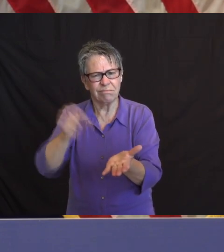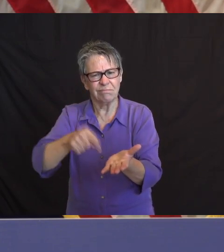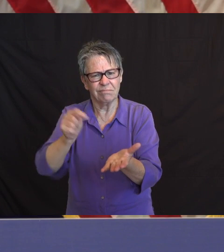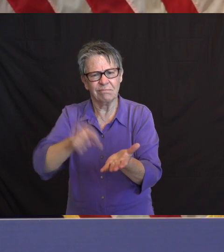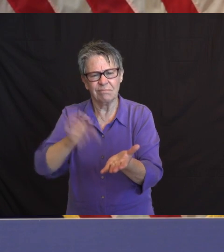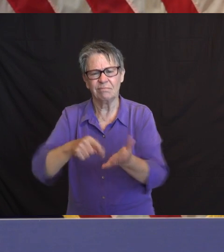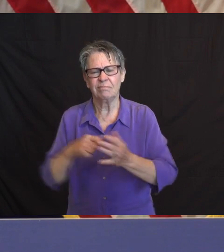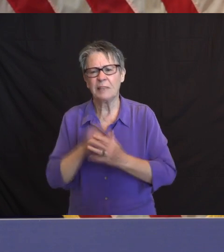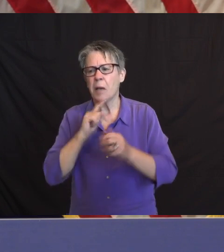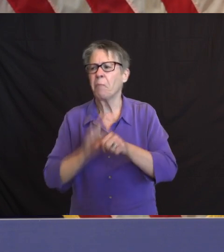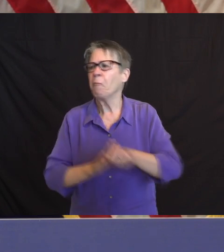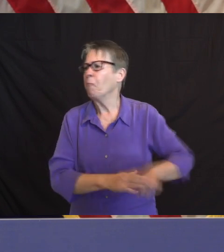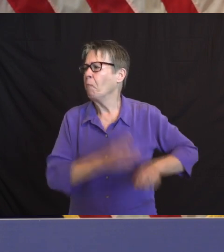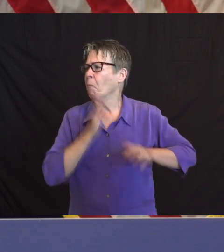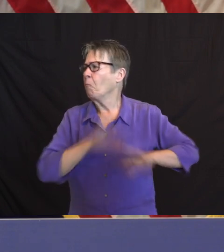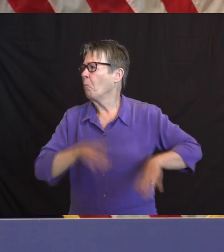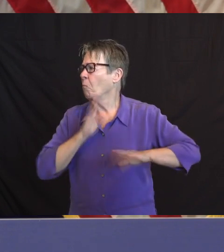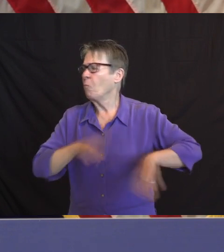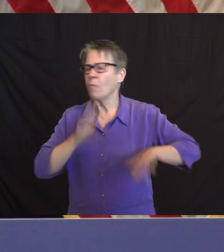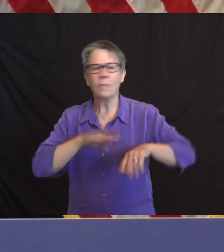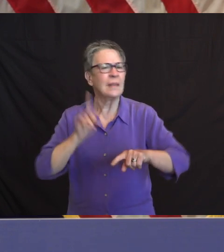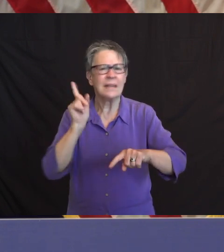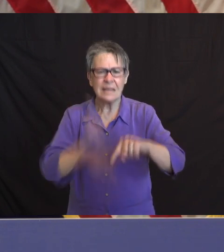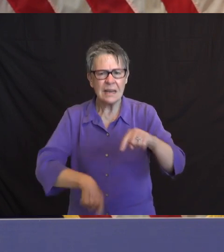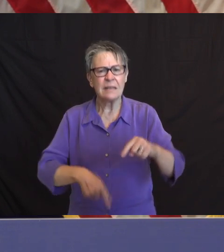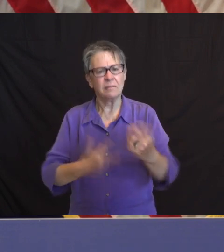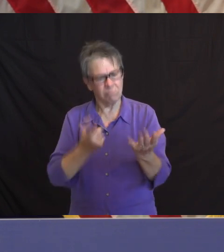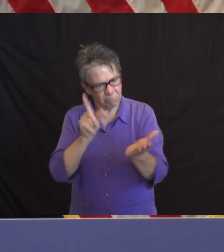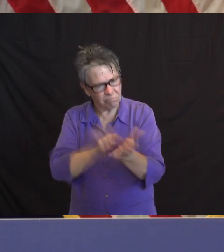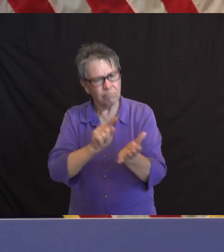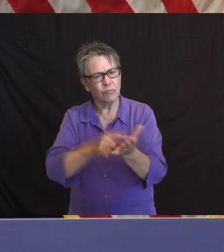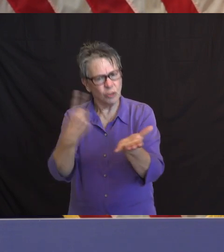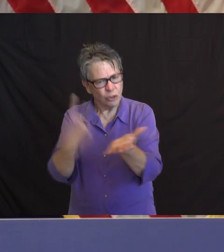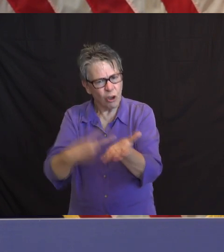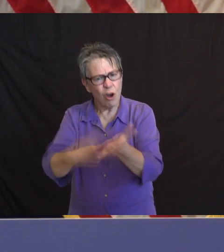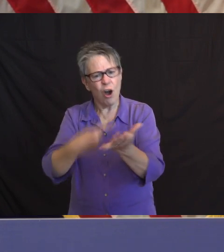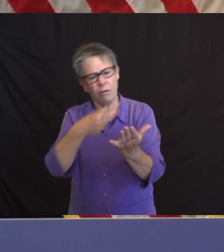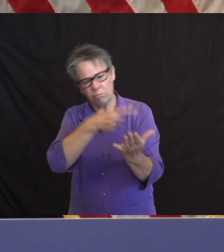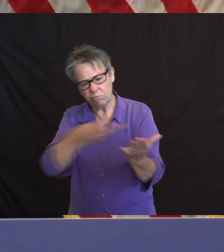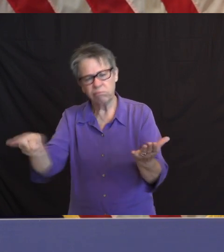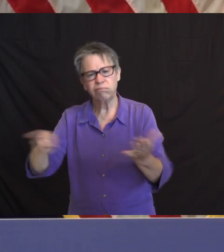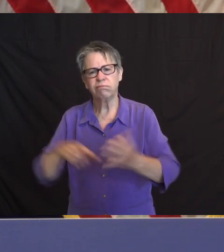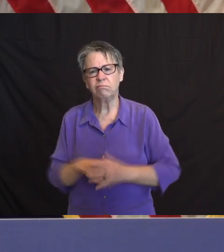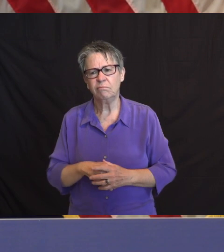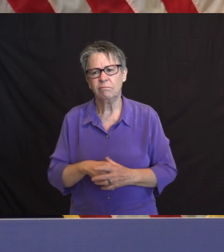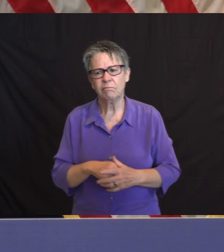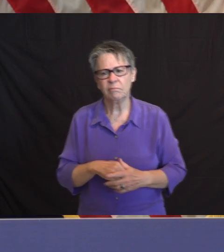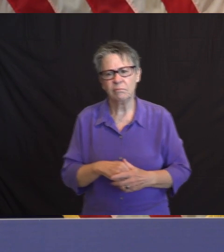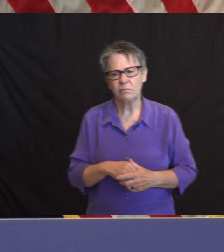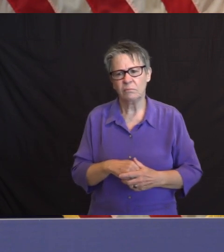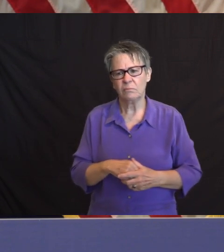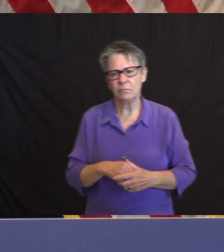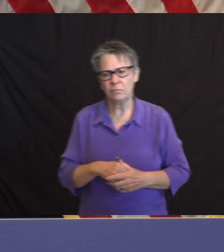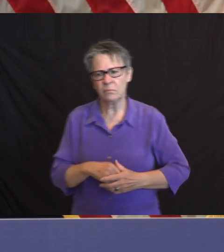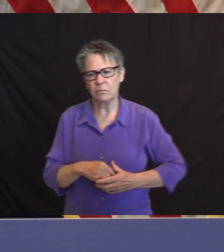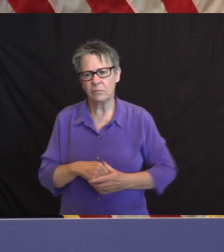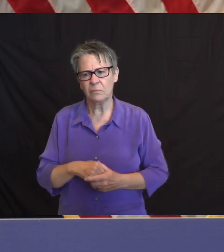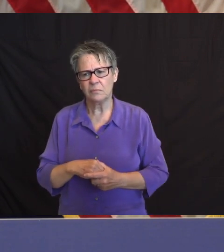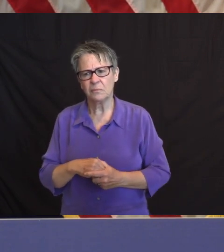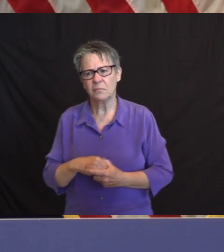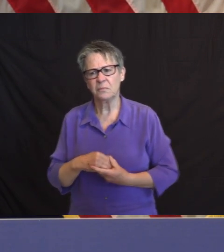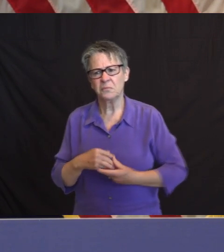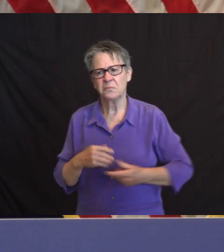who attend these protests have some leniency in regards to these social distancing guidelines? And then for the